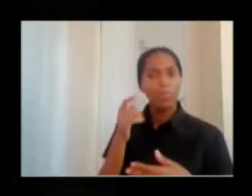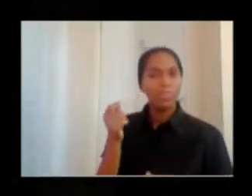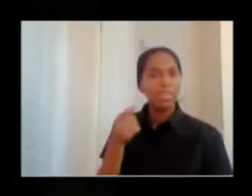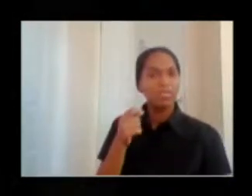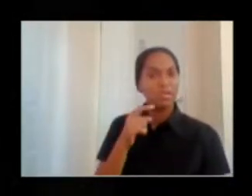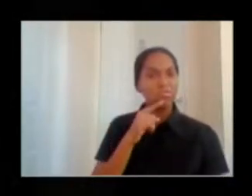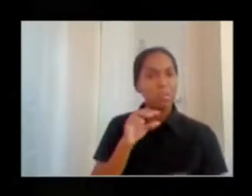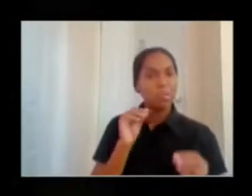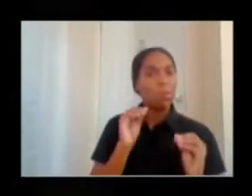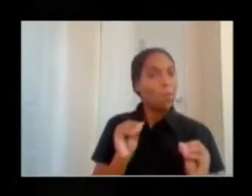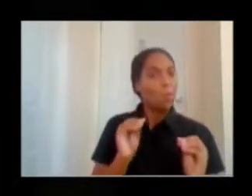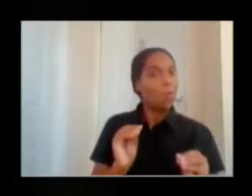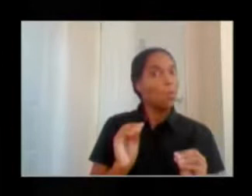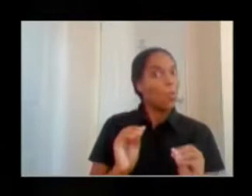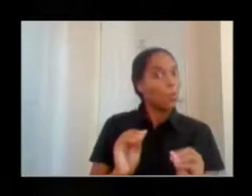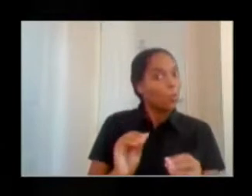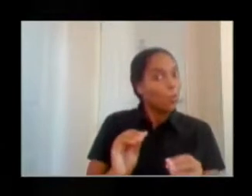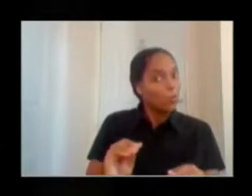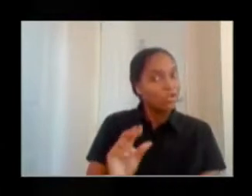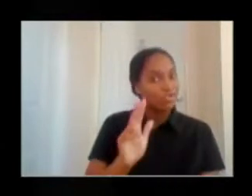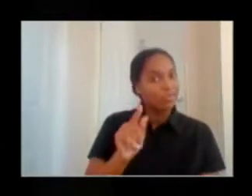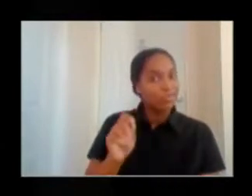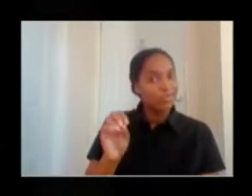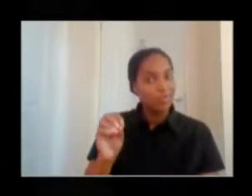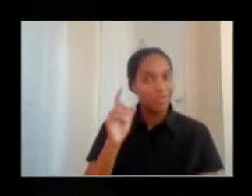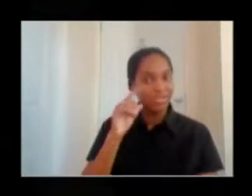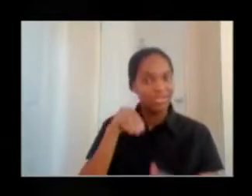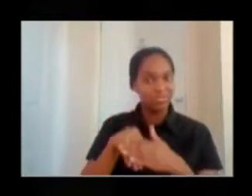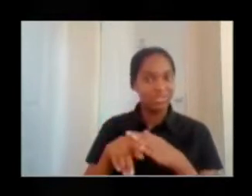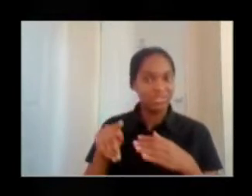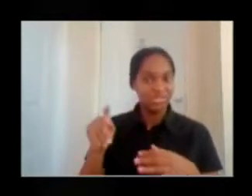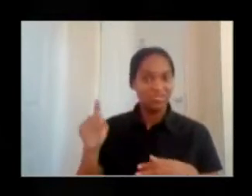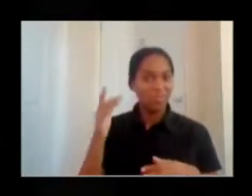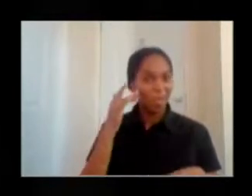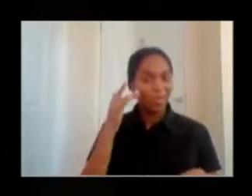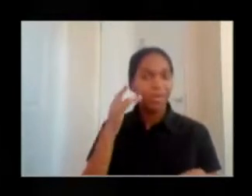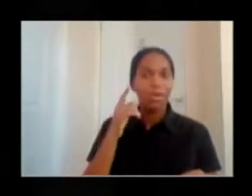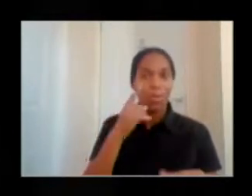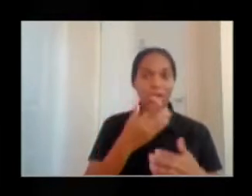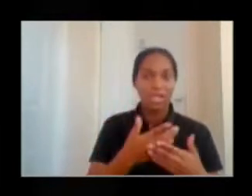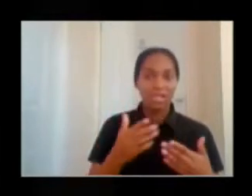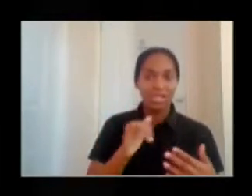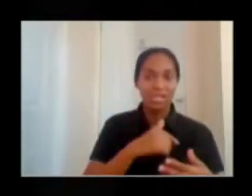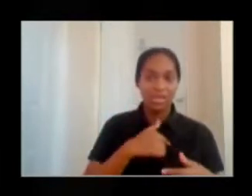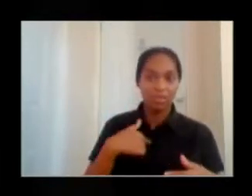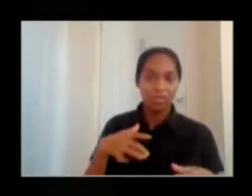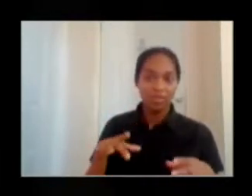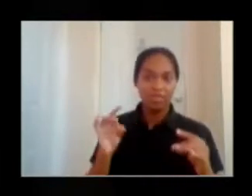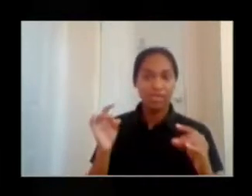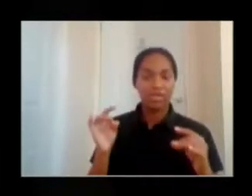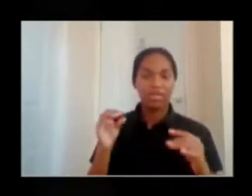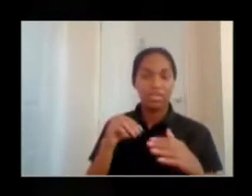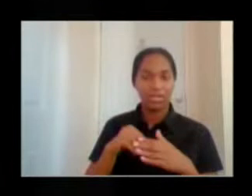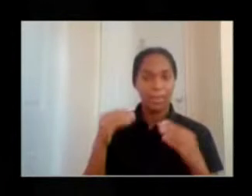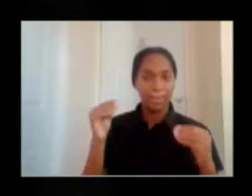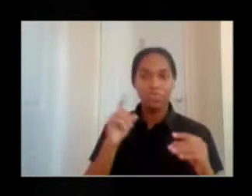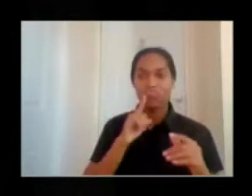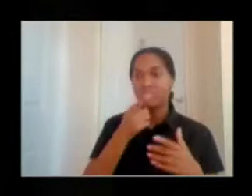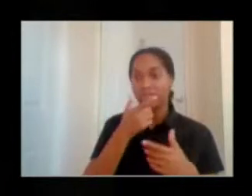putting, 3.0 into the TV set. One of the things we have found out in the US market very interesting is